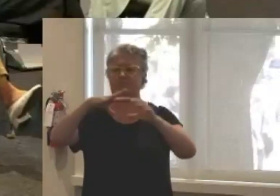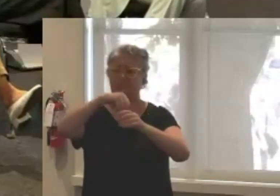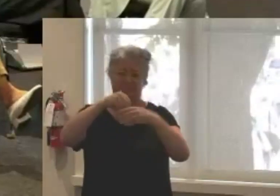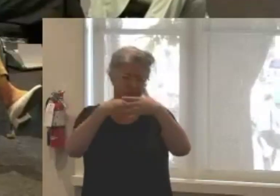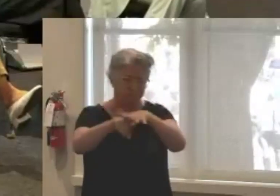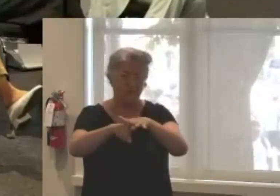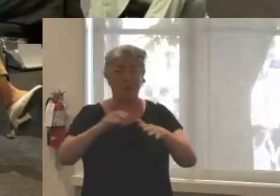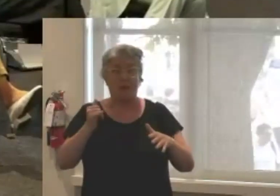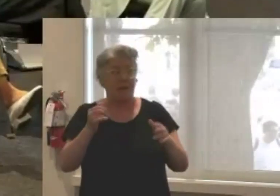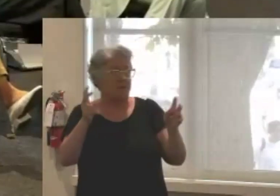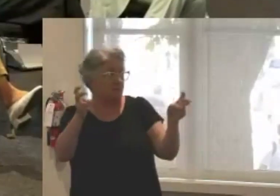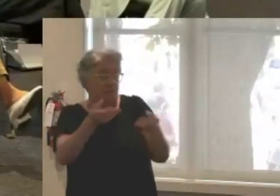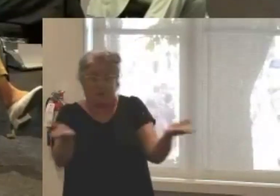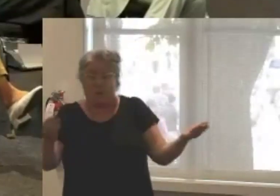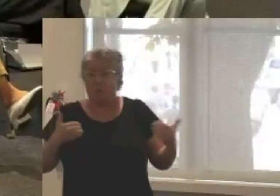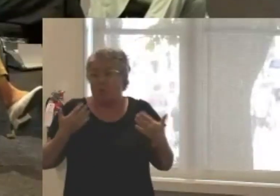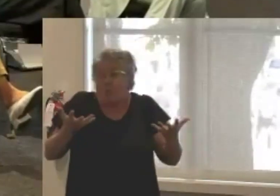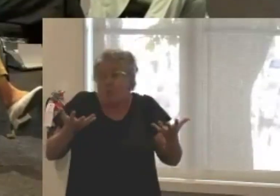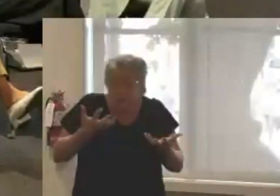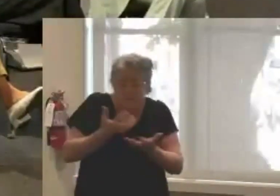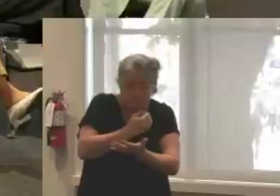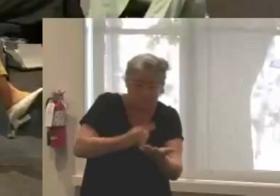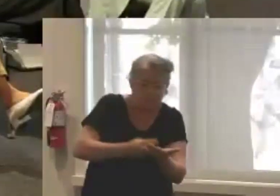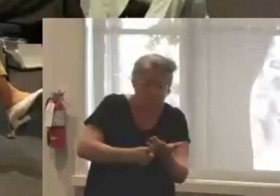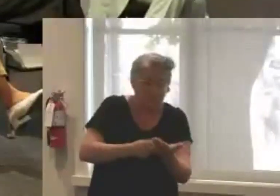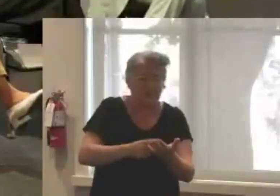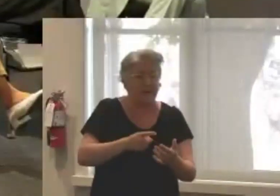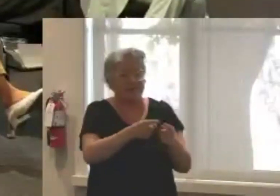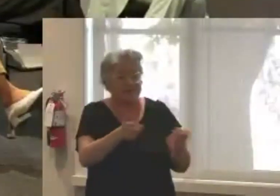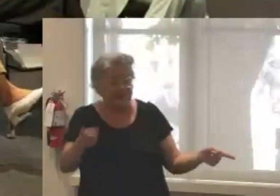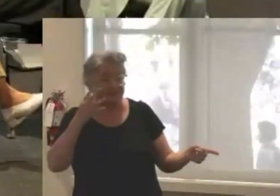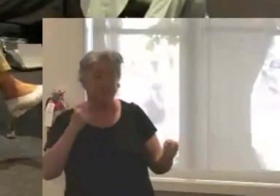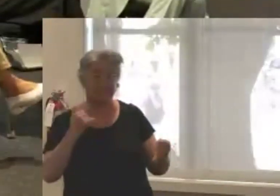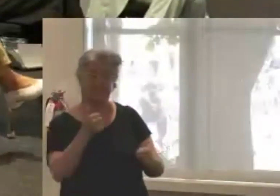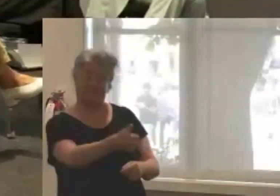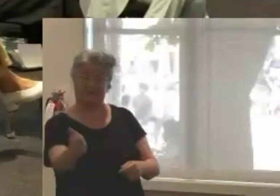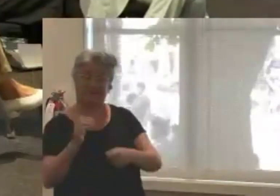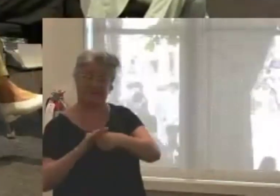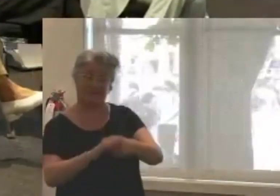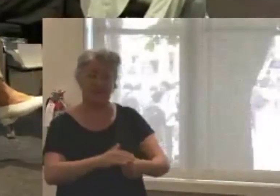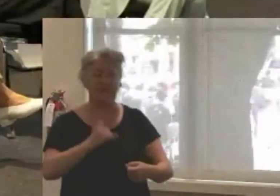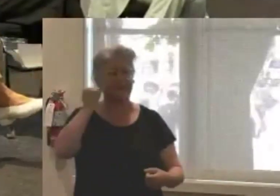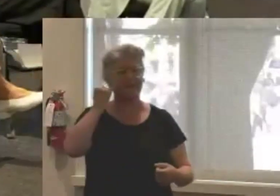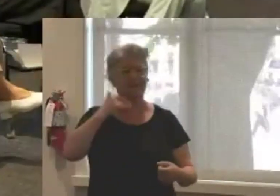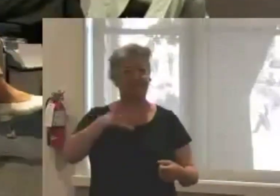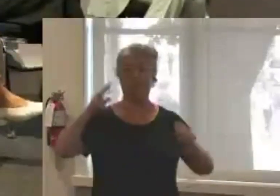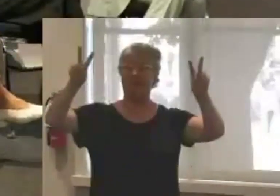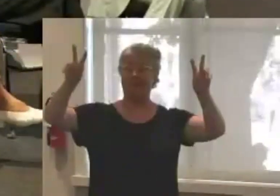are topics that youth want to talk about and they are experiencing themselves. So if we don't make it feel like, oh, this